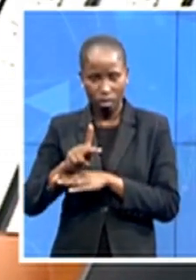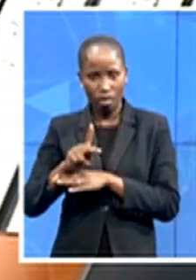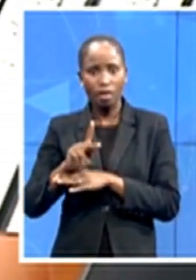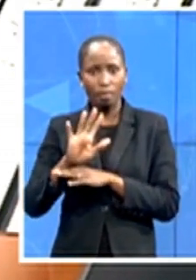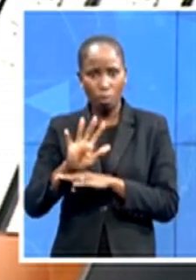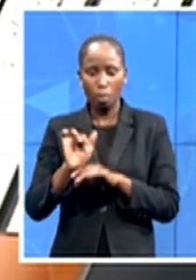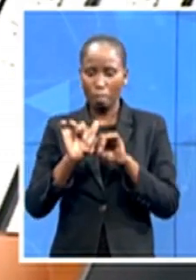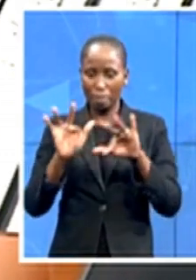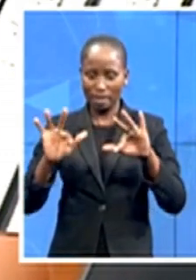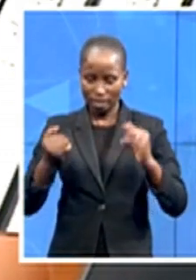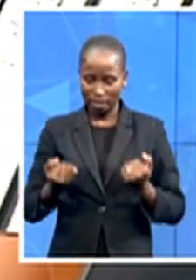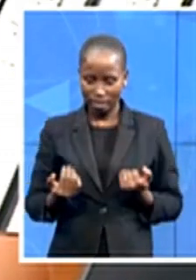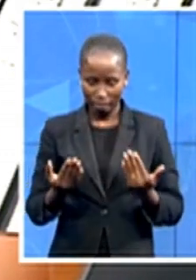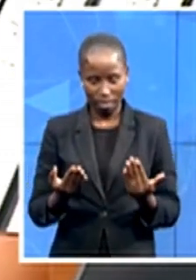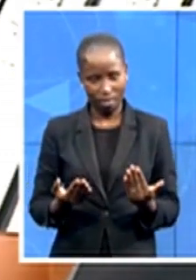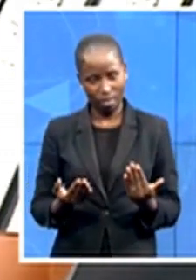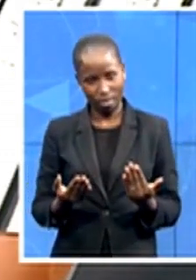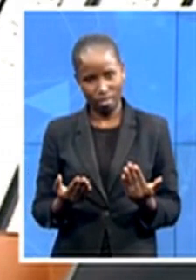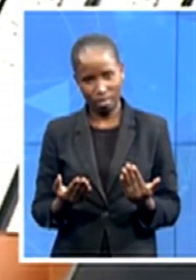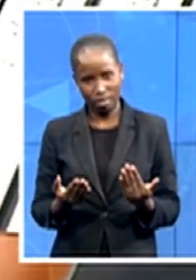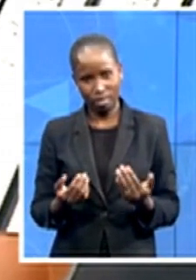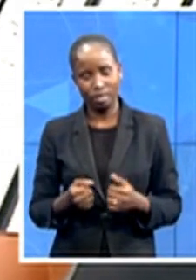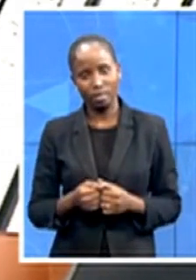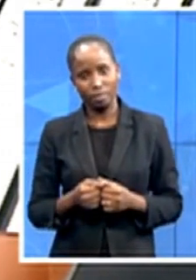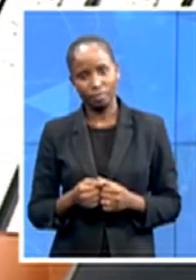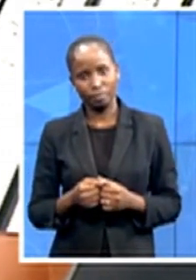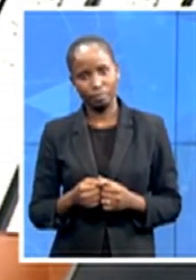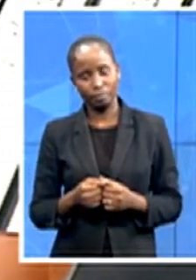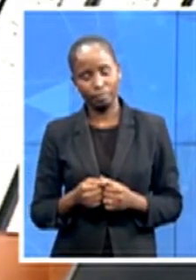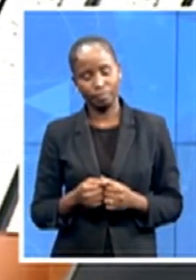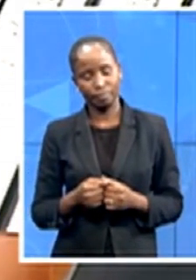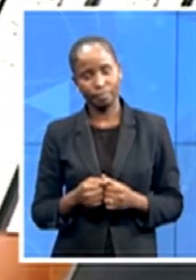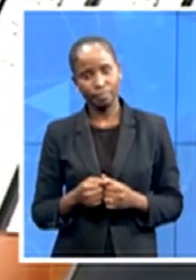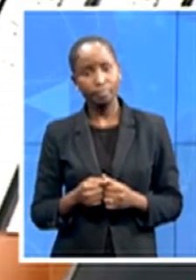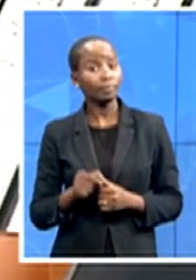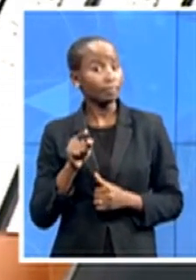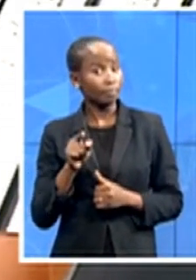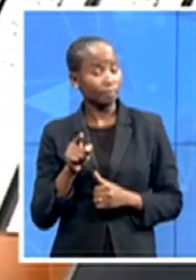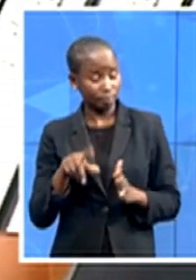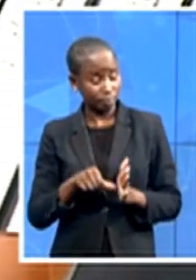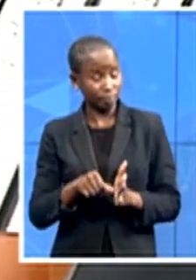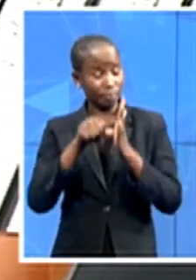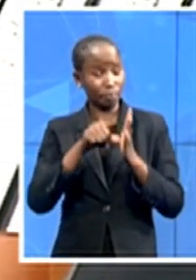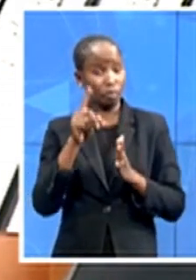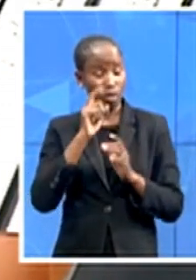Now, this aims to ensure that the public service is shorn